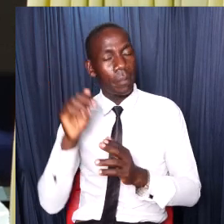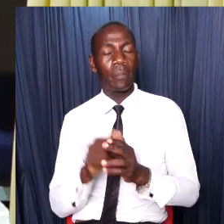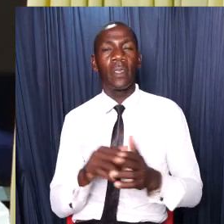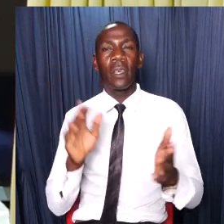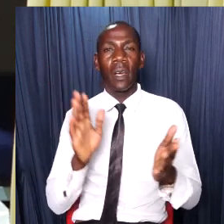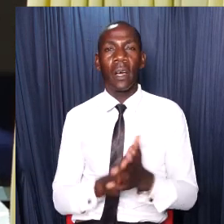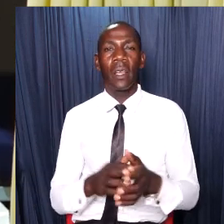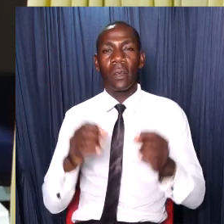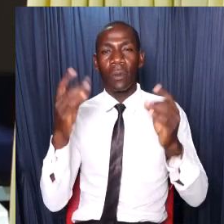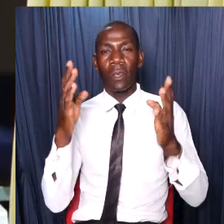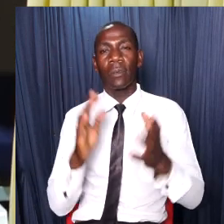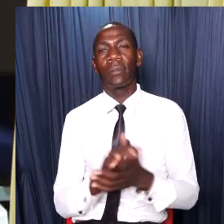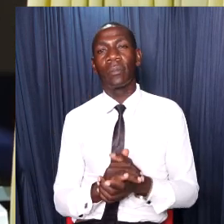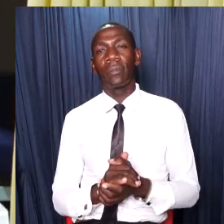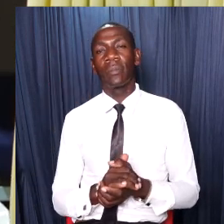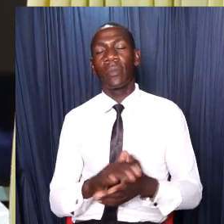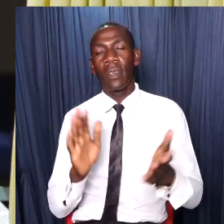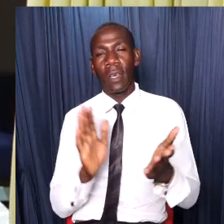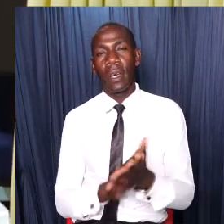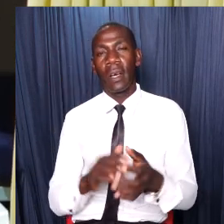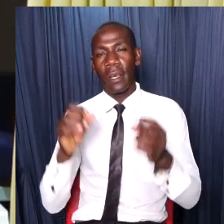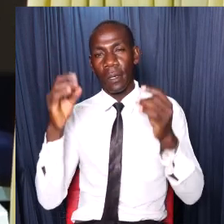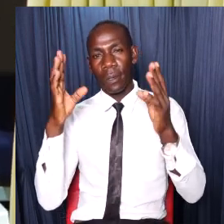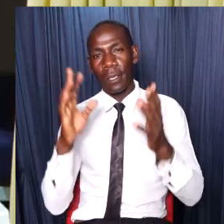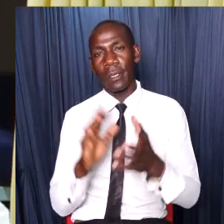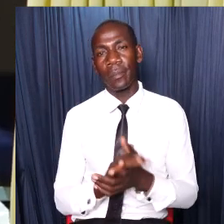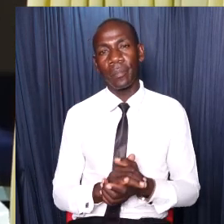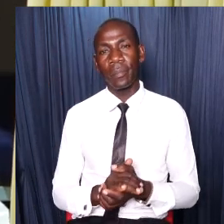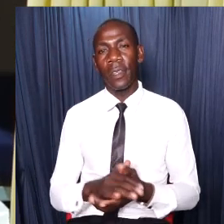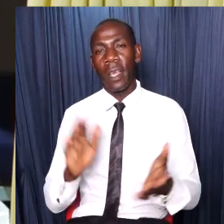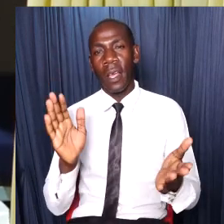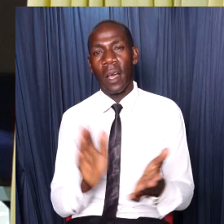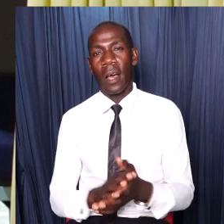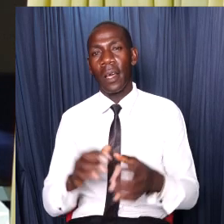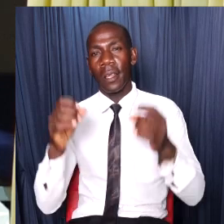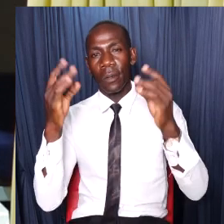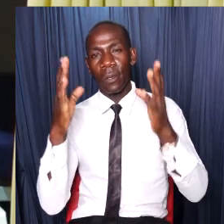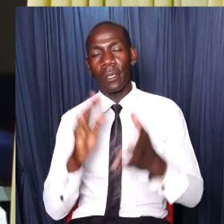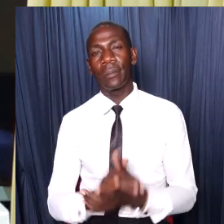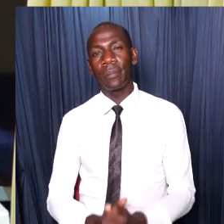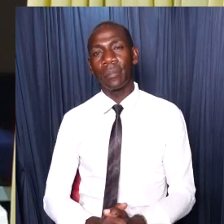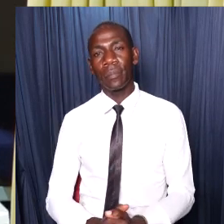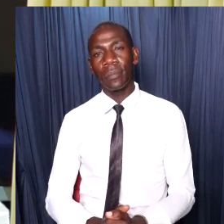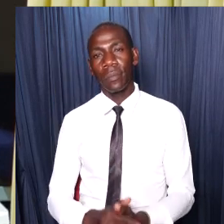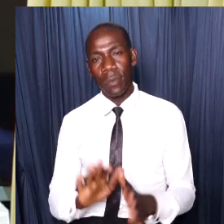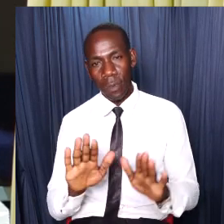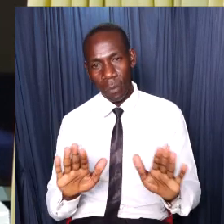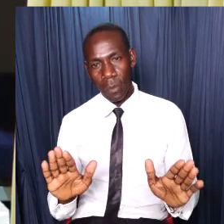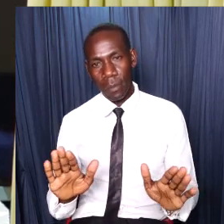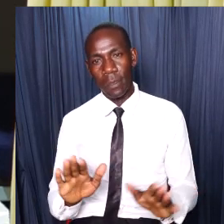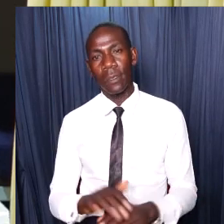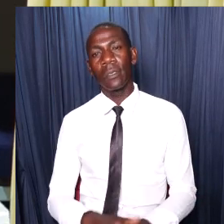obedience. Hallelujah. Hallelujah. Hallelujah. Hallelujah. Hallelujah. Hallelujah.